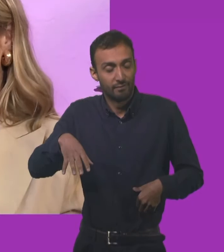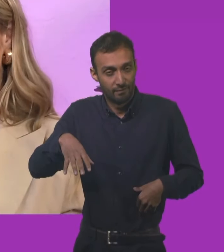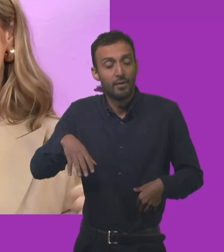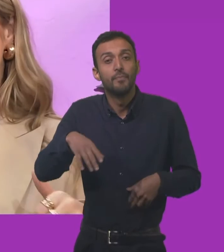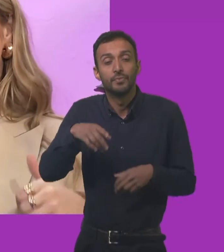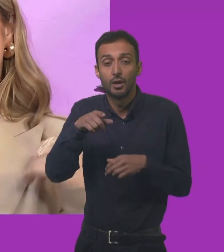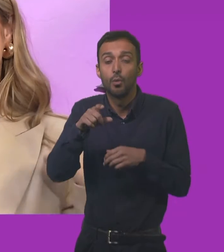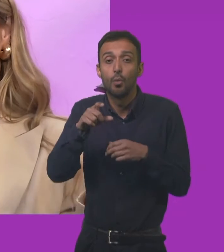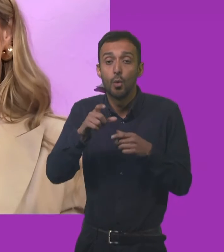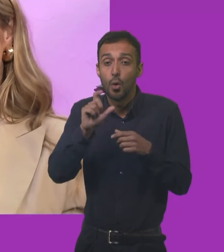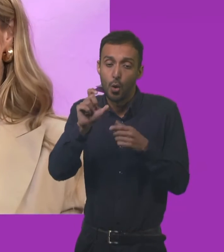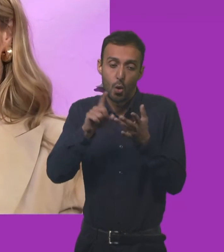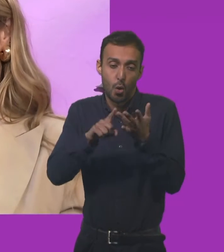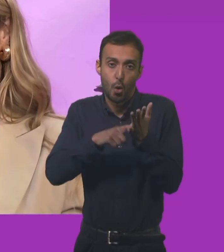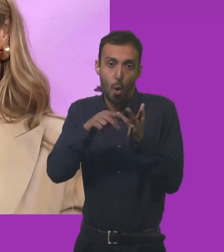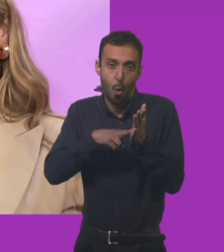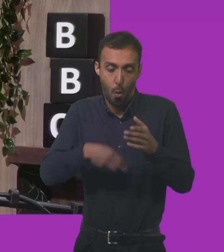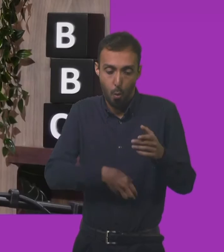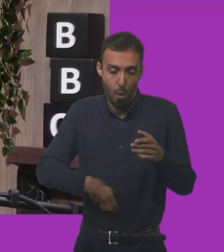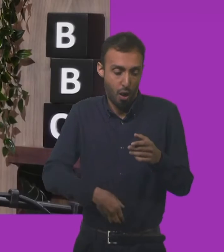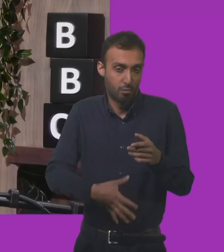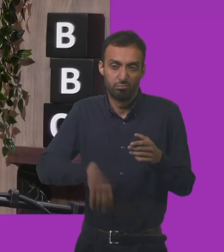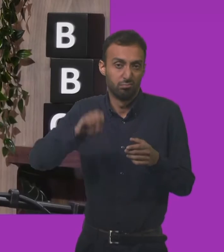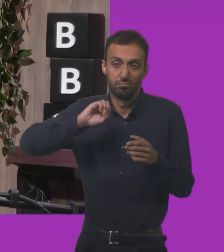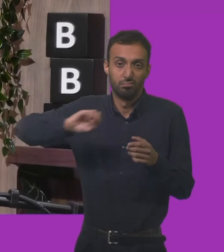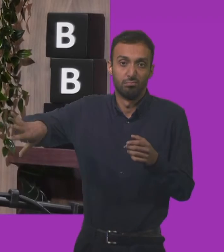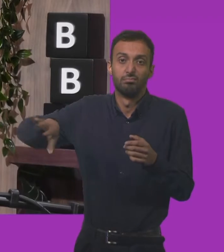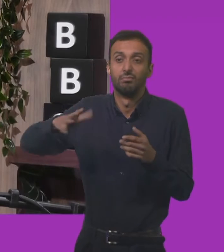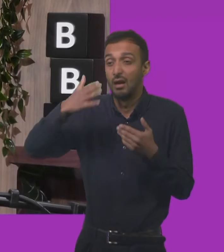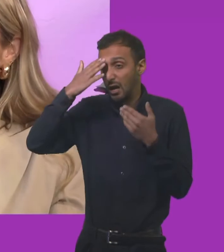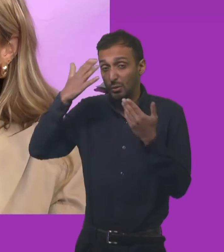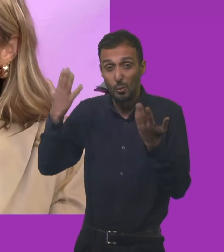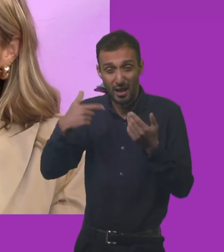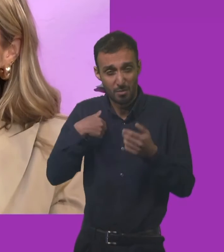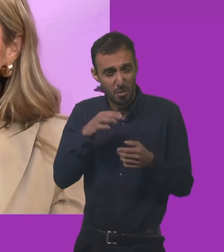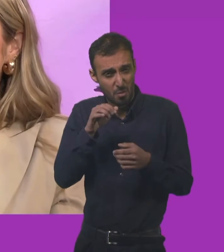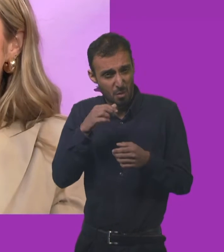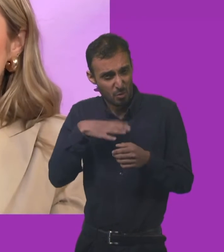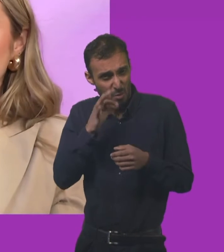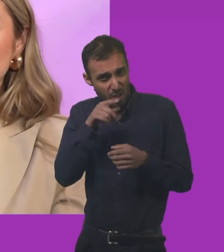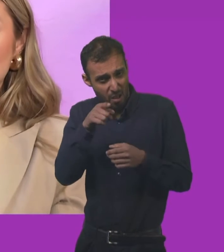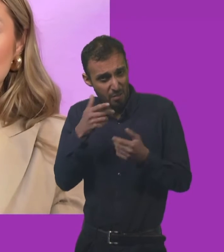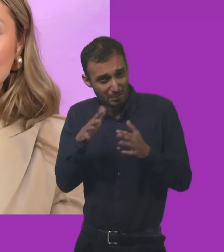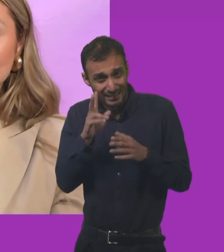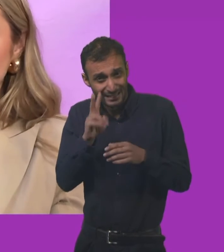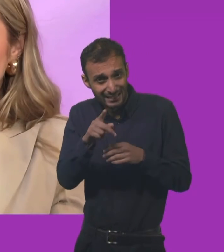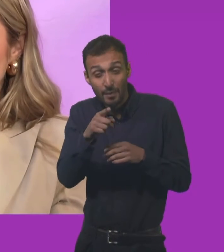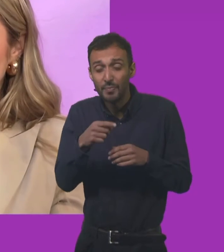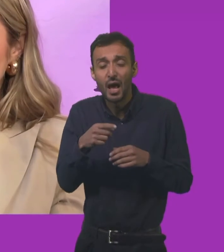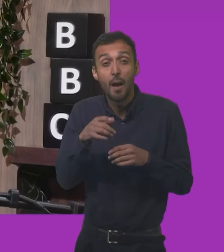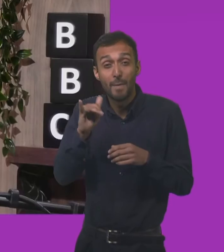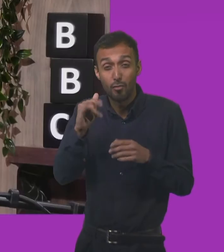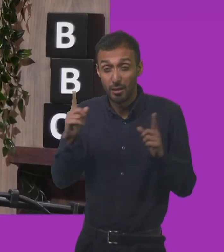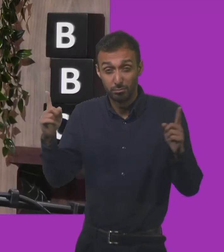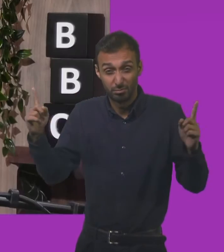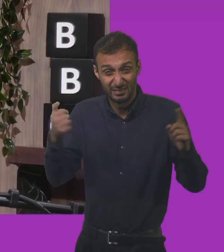bin. Like, yeah, don't know where he is now, but... I now want to ask, did you get to see it? That's disgusting. I wish I did. Do you know what? Apparently they're like 6 foot